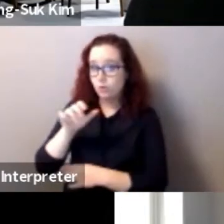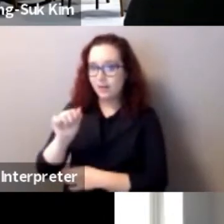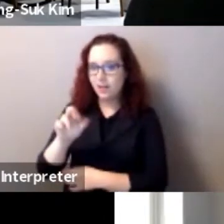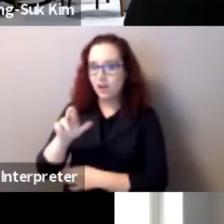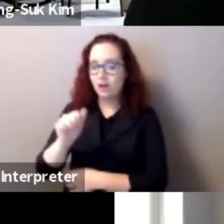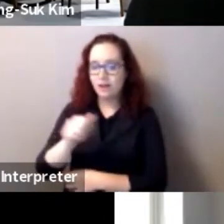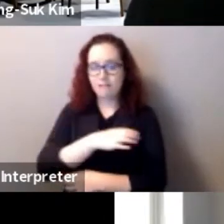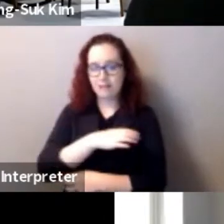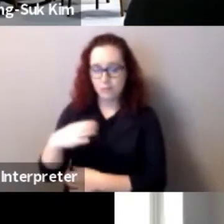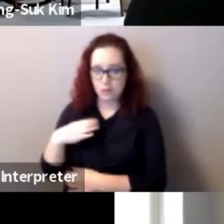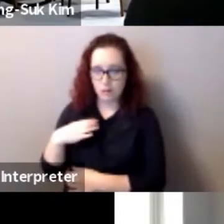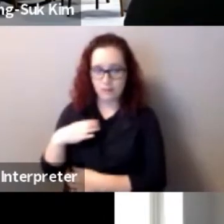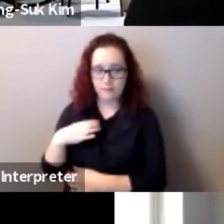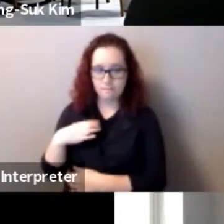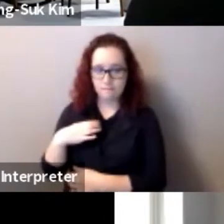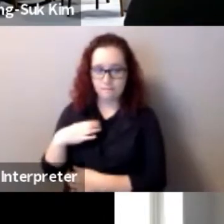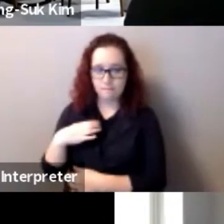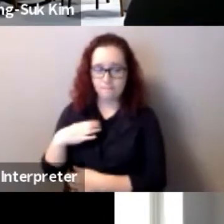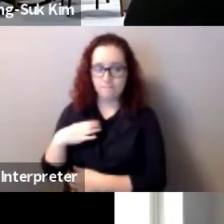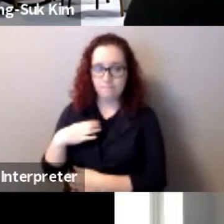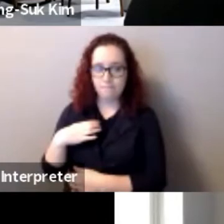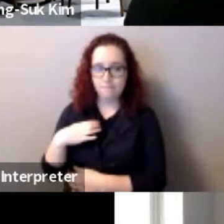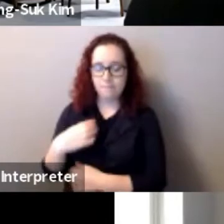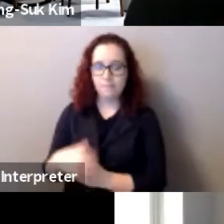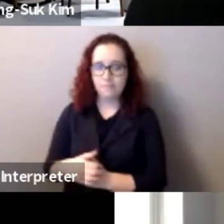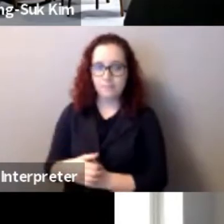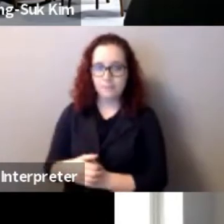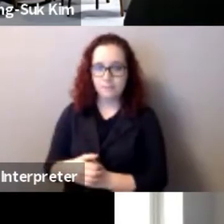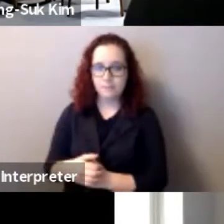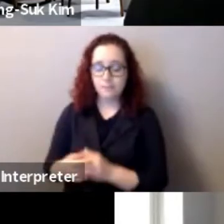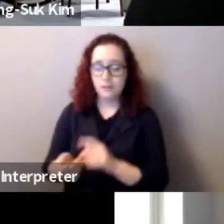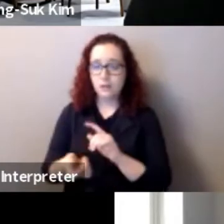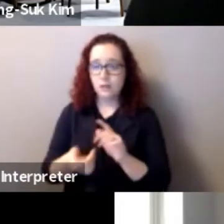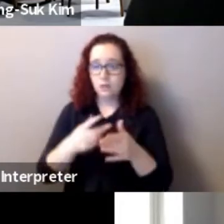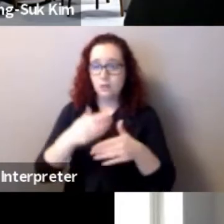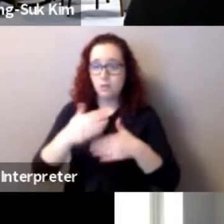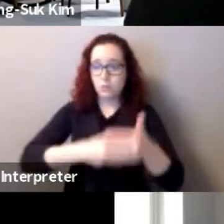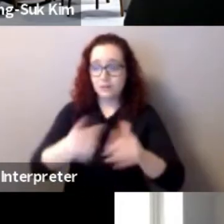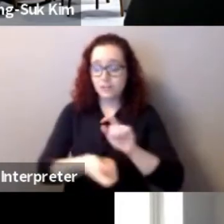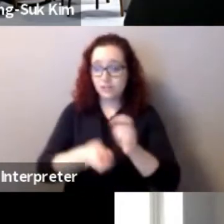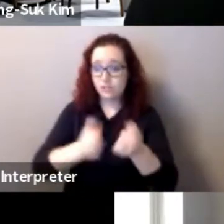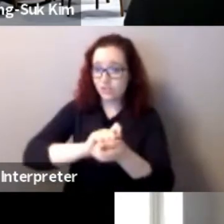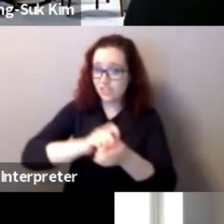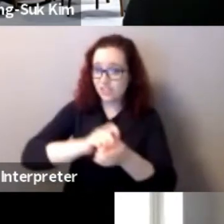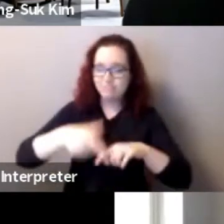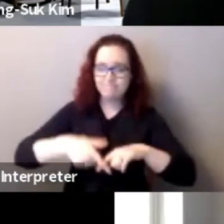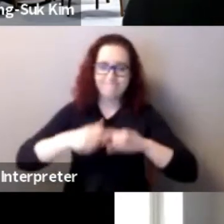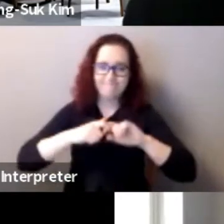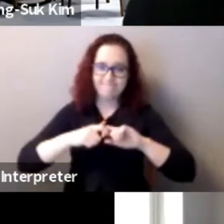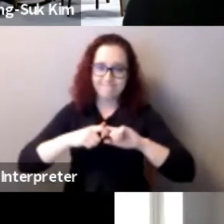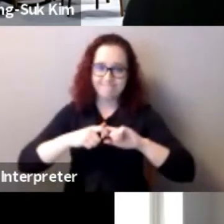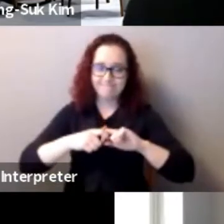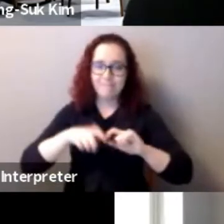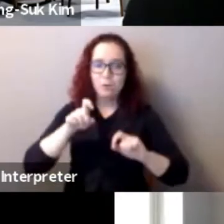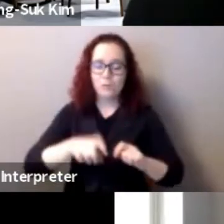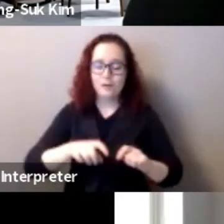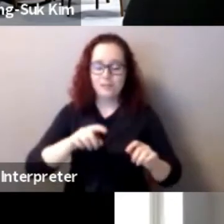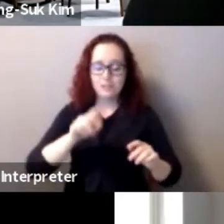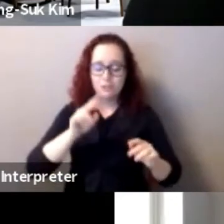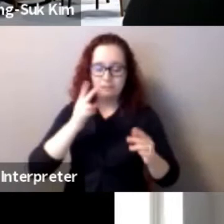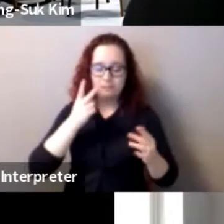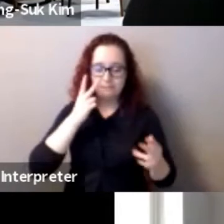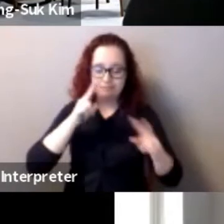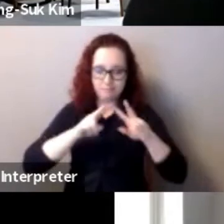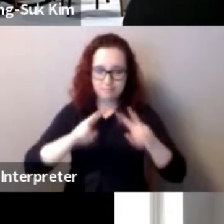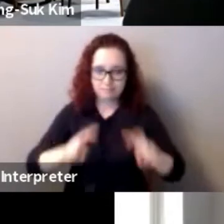There is a process which is unfortunately currently on hold. We really need to take a look at bylaws across divisions and SIGs. There are certain things